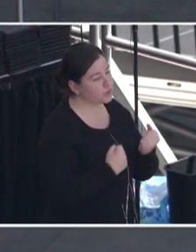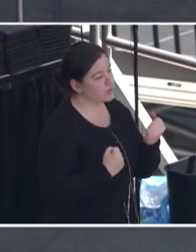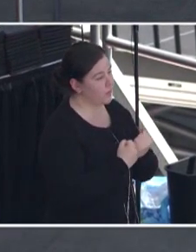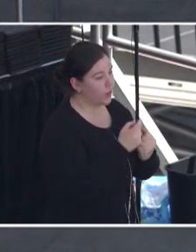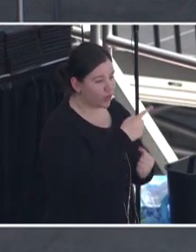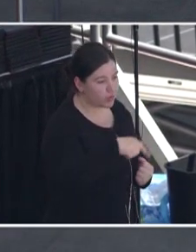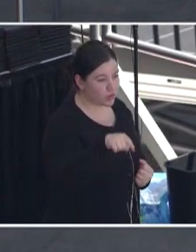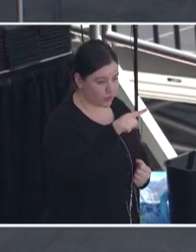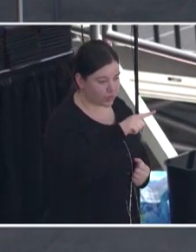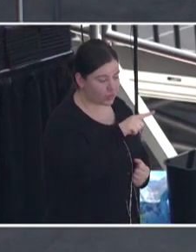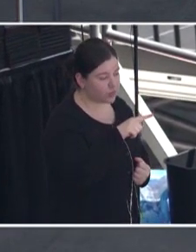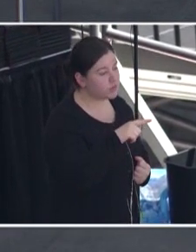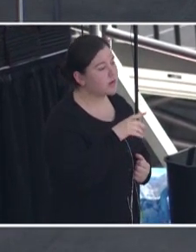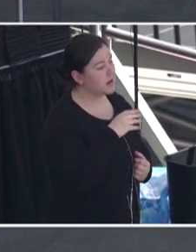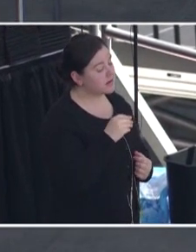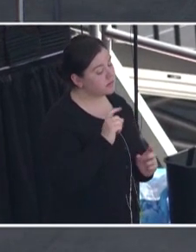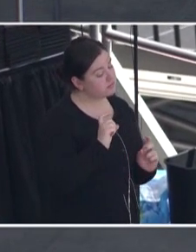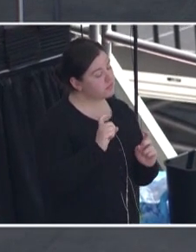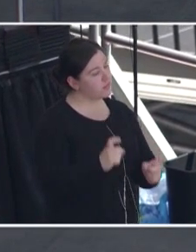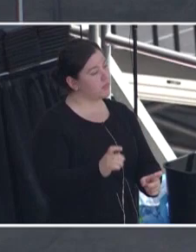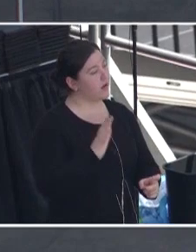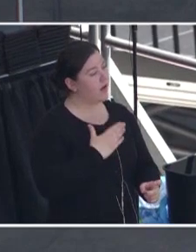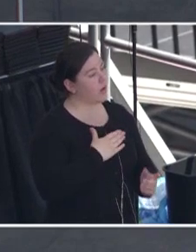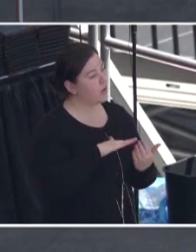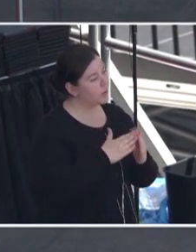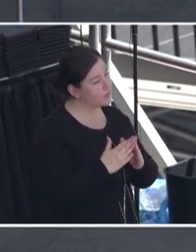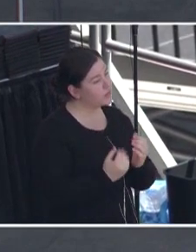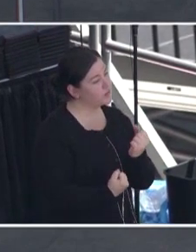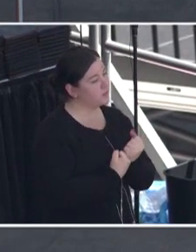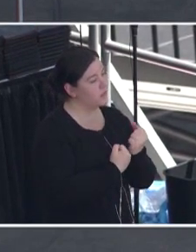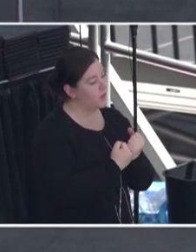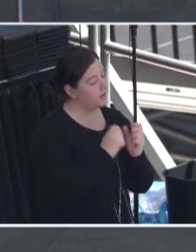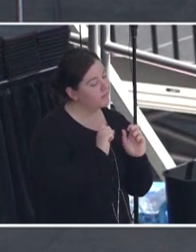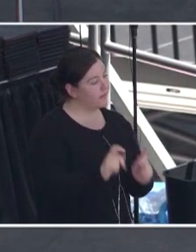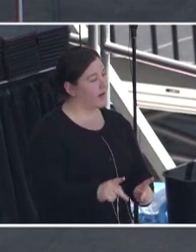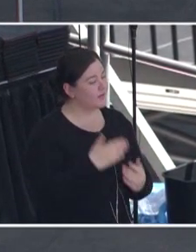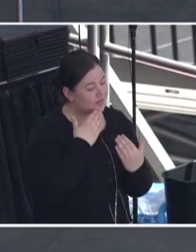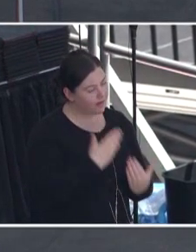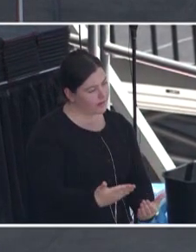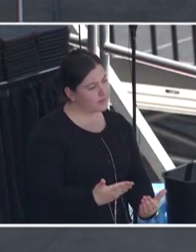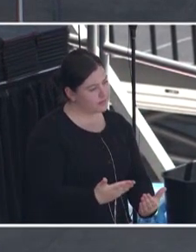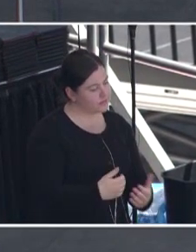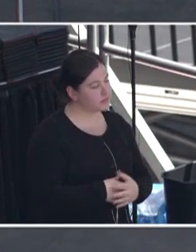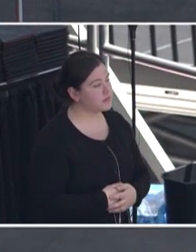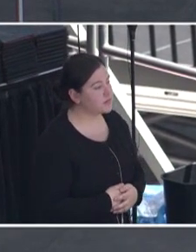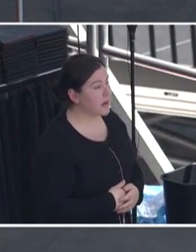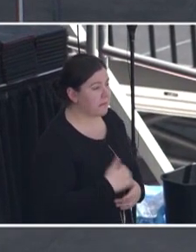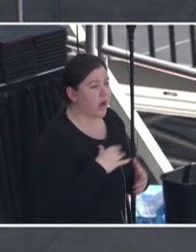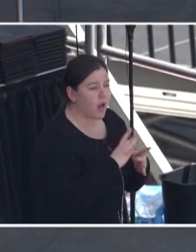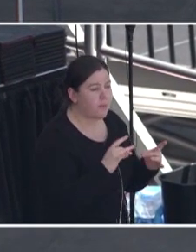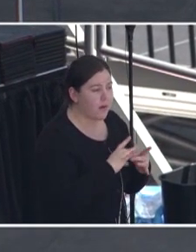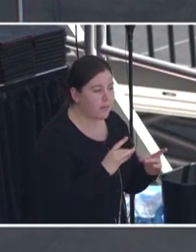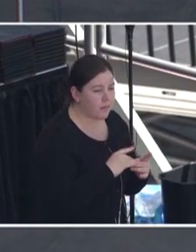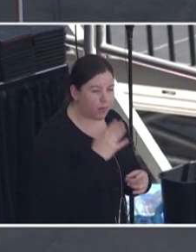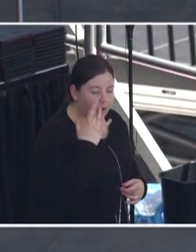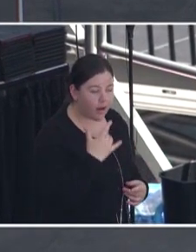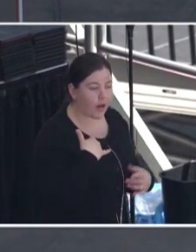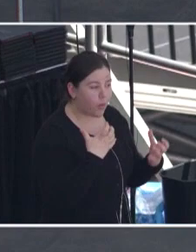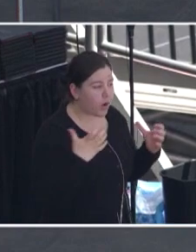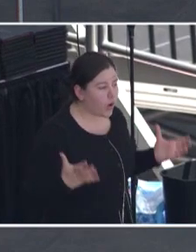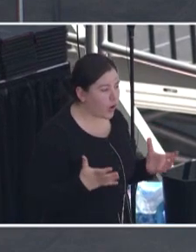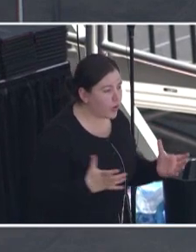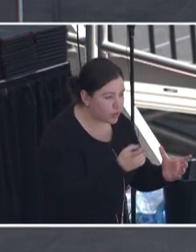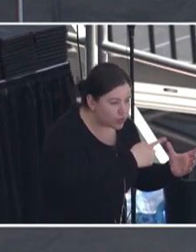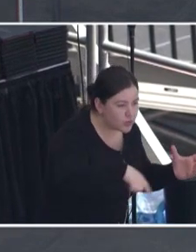community. With all I've spoken about myself, I'm trying to encourage you as graduates of this